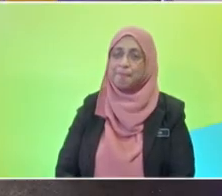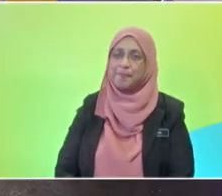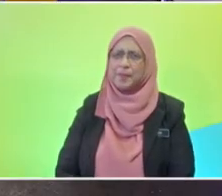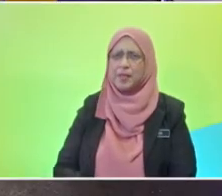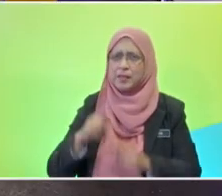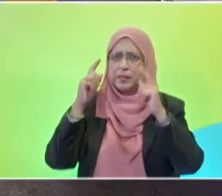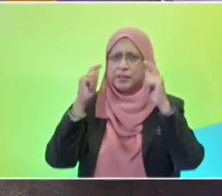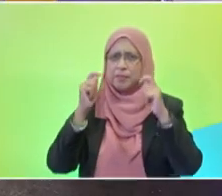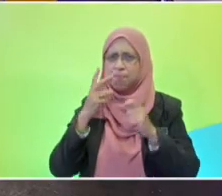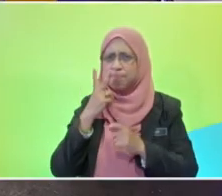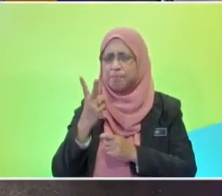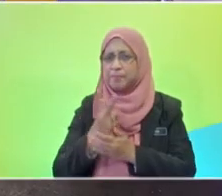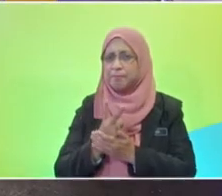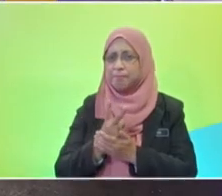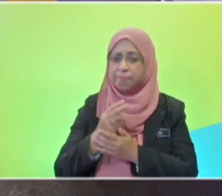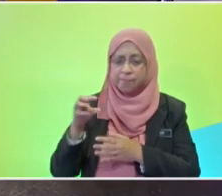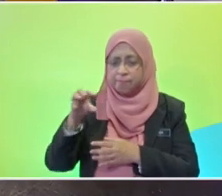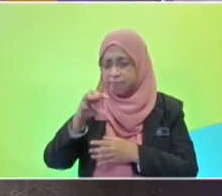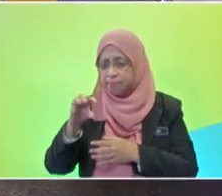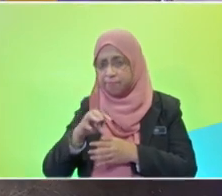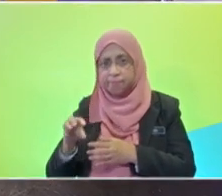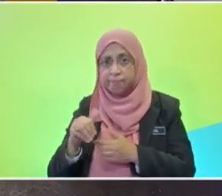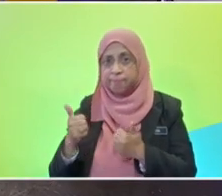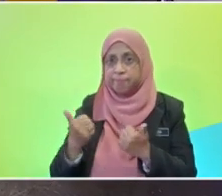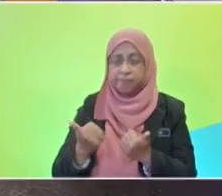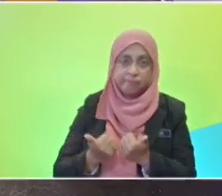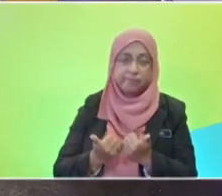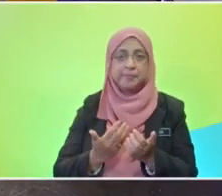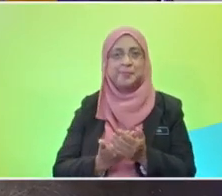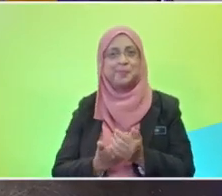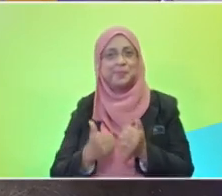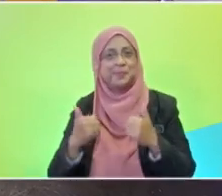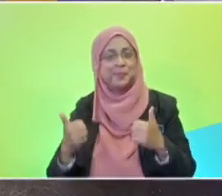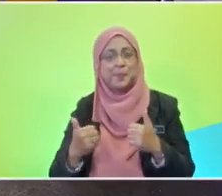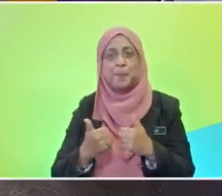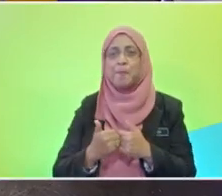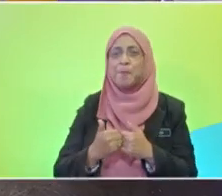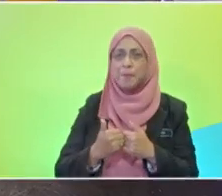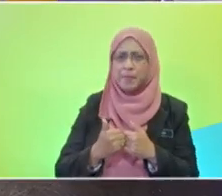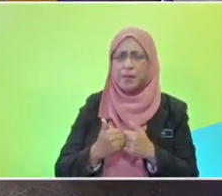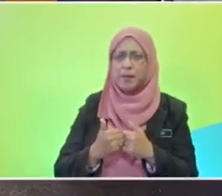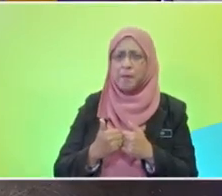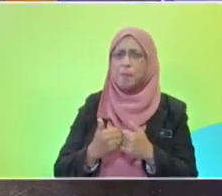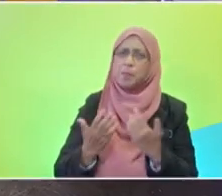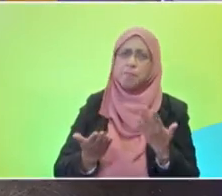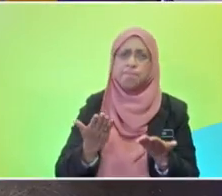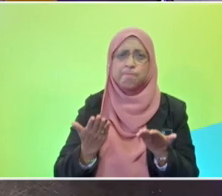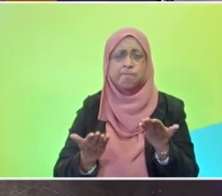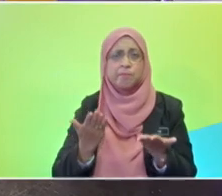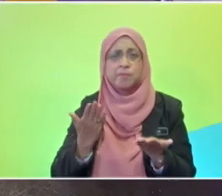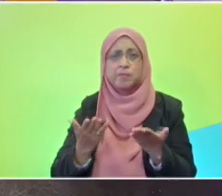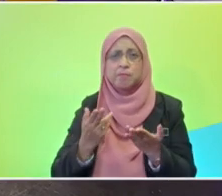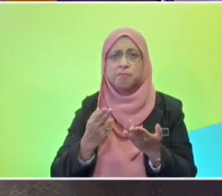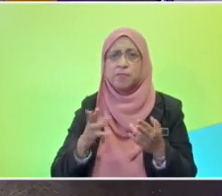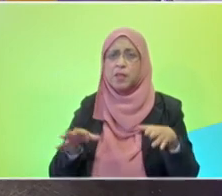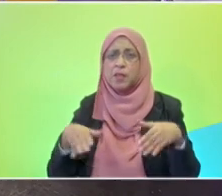teacher, looks like we have reached the end of today's episode. Time flies when we're having fun, yes. Is that what they say? But maybe you could share with us a summary of